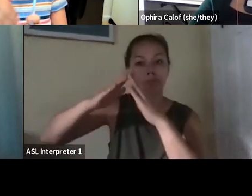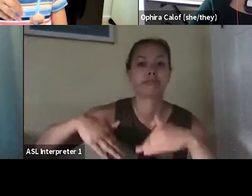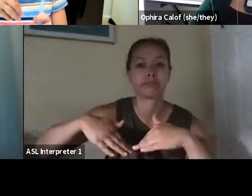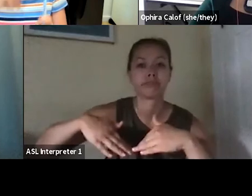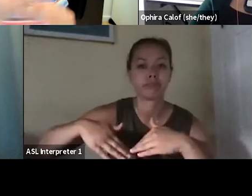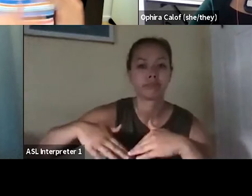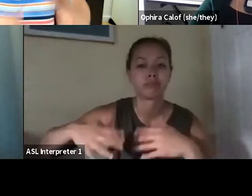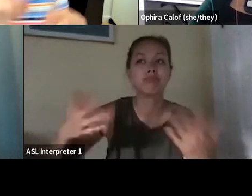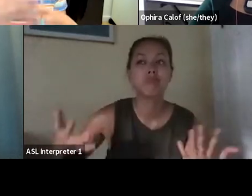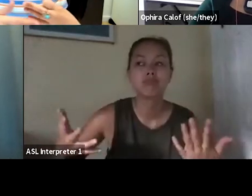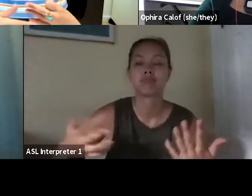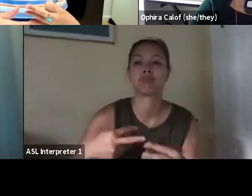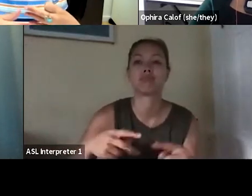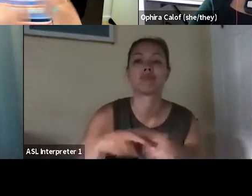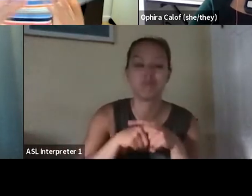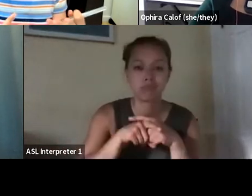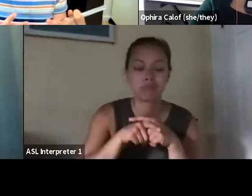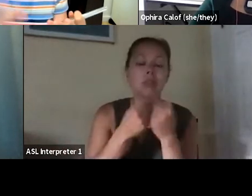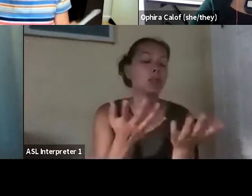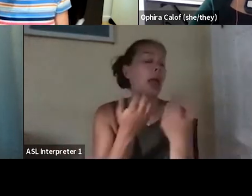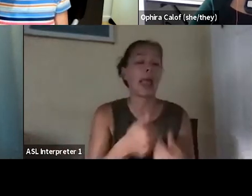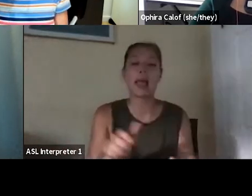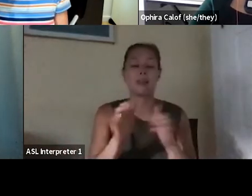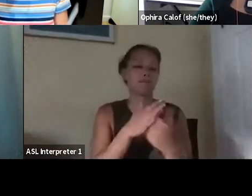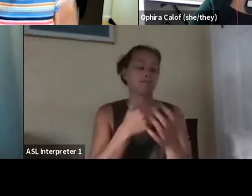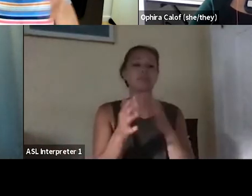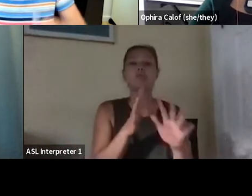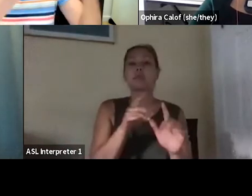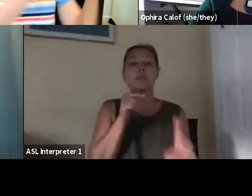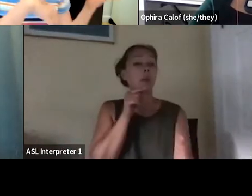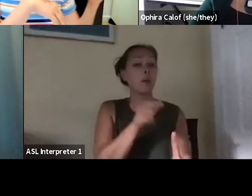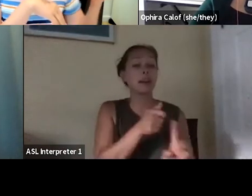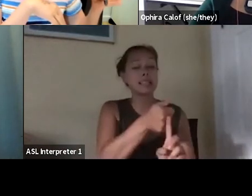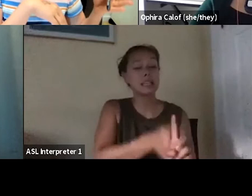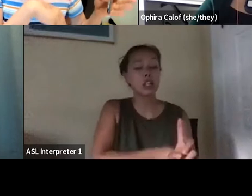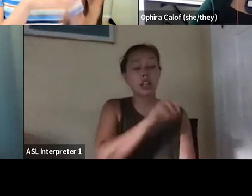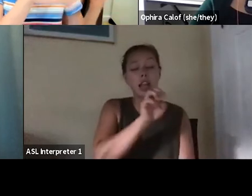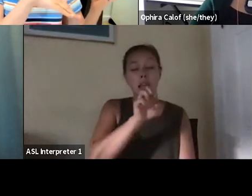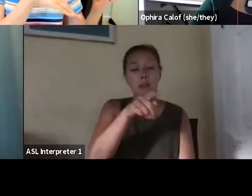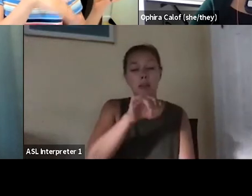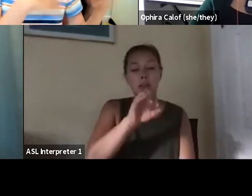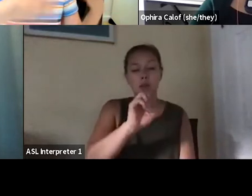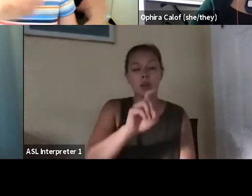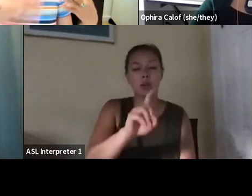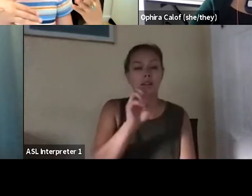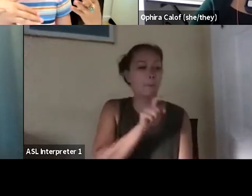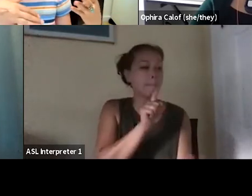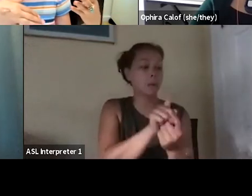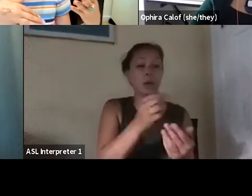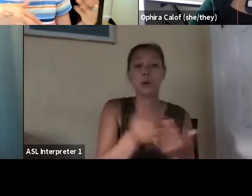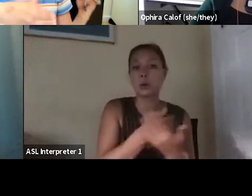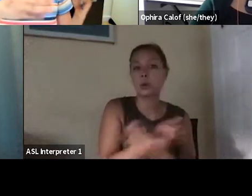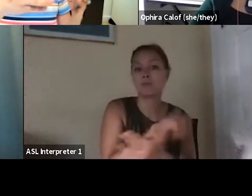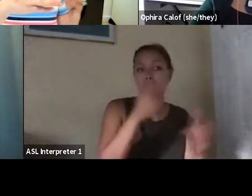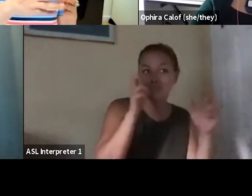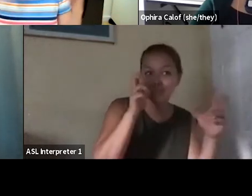dragon. And in each episode, we meet a new villain. And then we go back to the framing story where Nia has learned